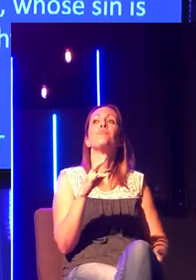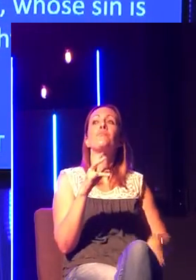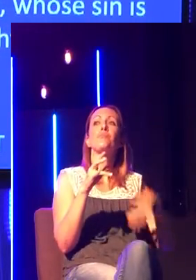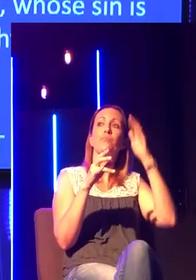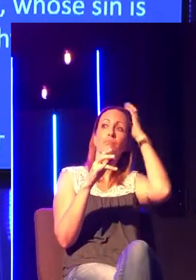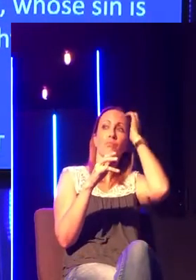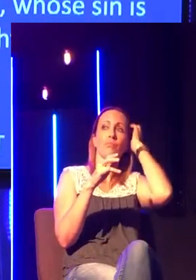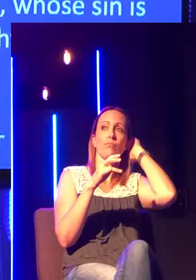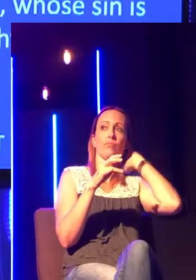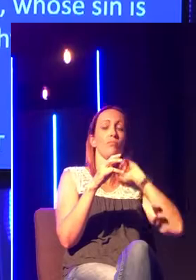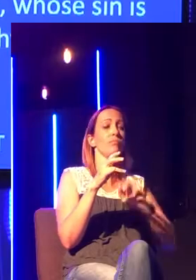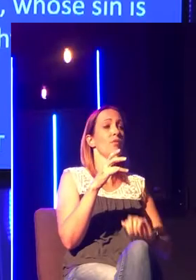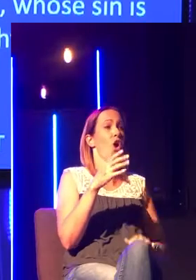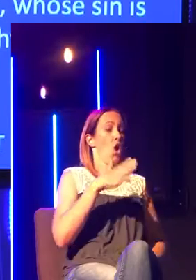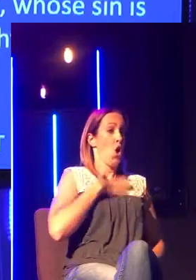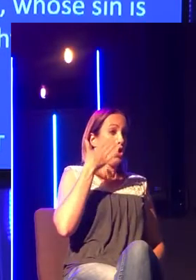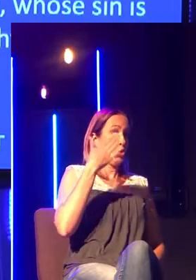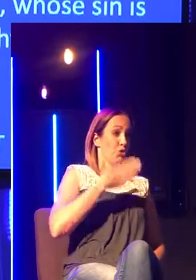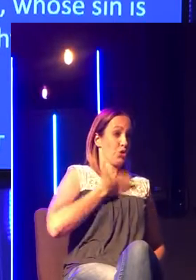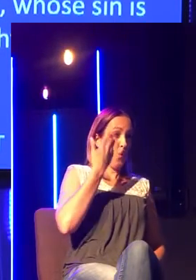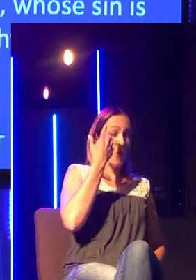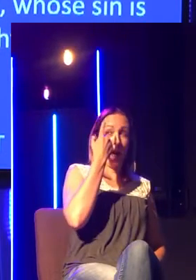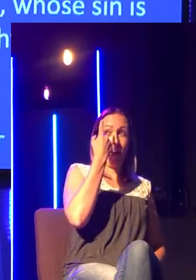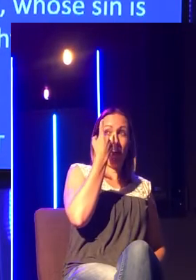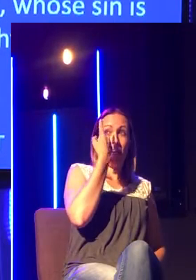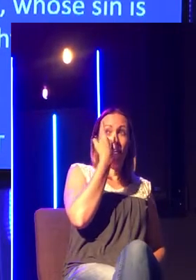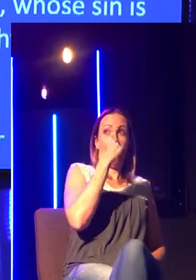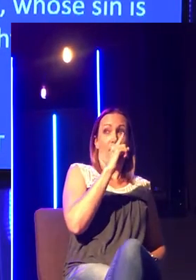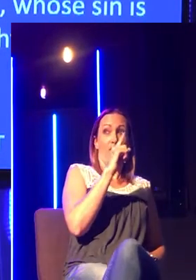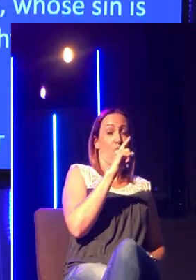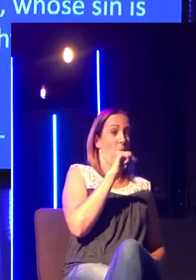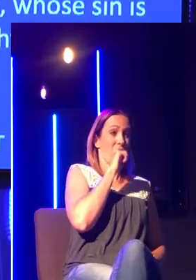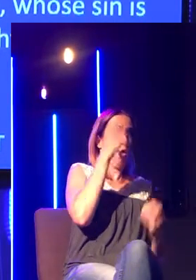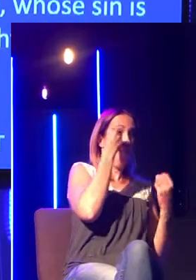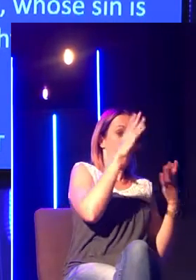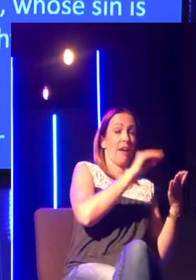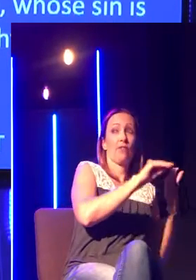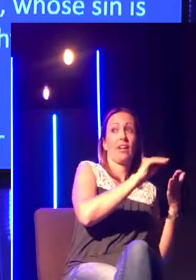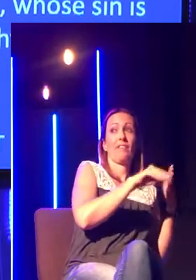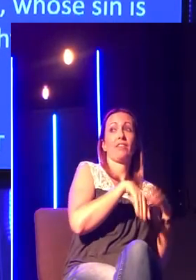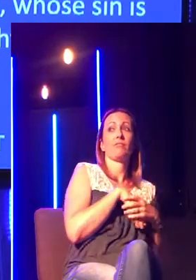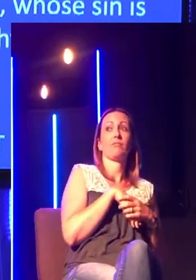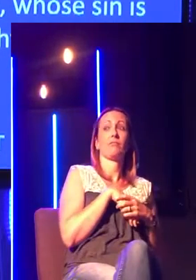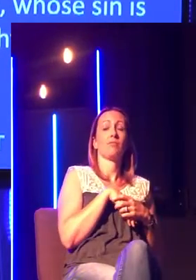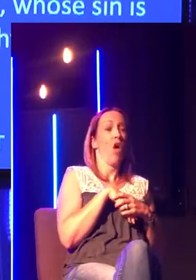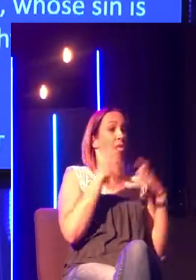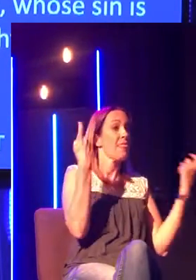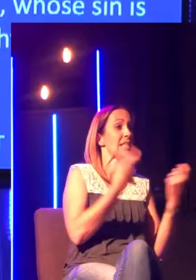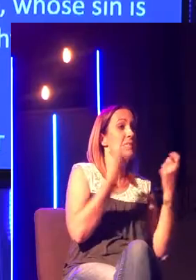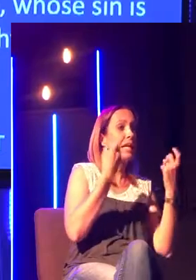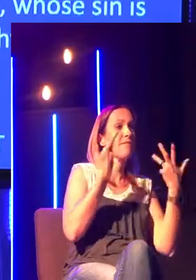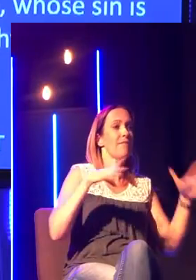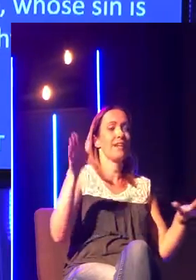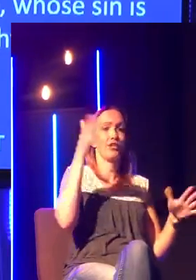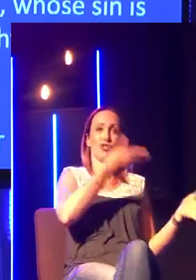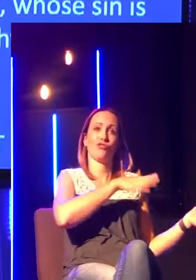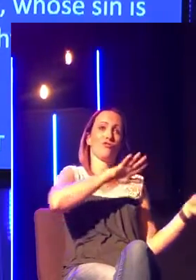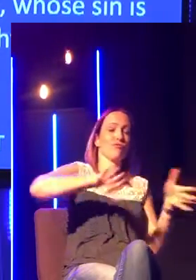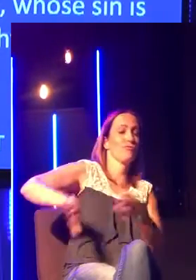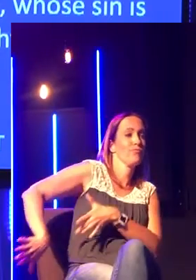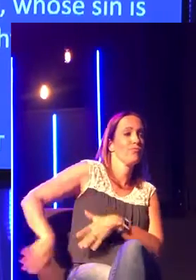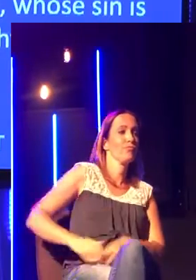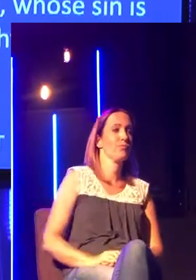whose sin is put out of sight." We have to begin to forgive our poor choices,